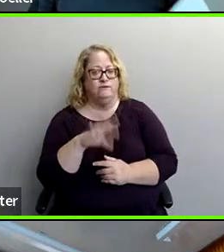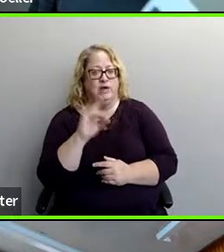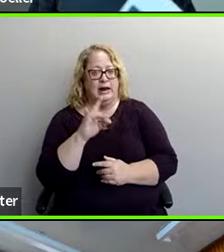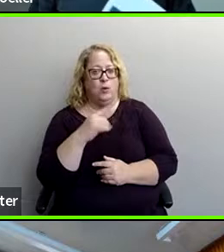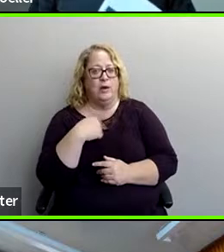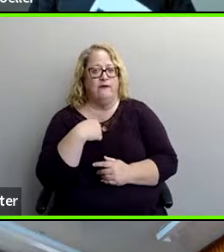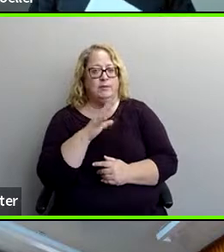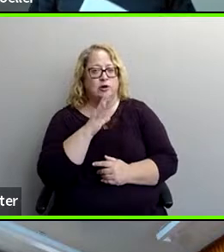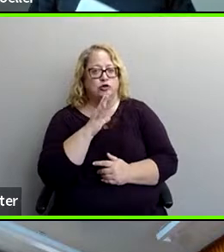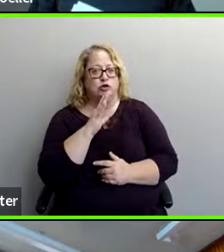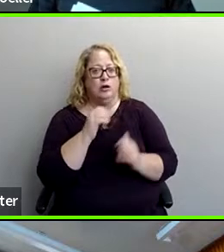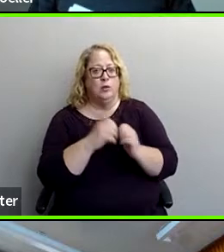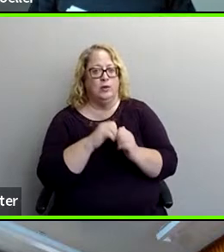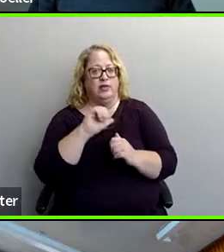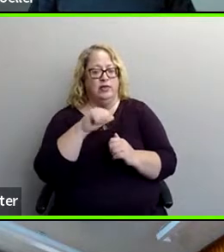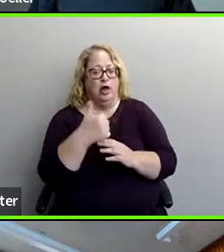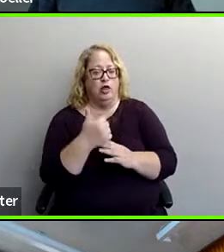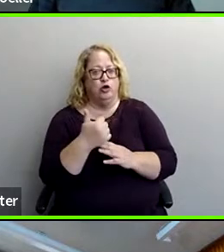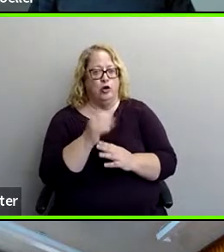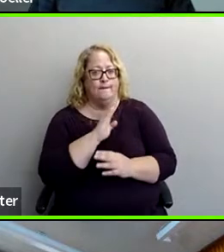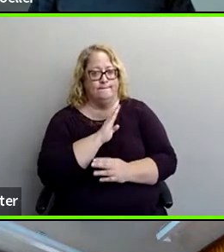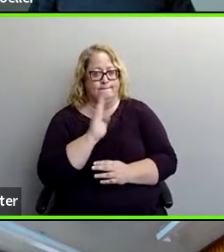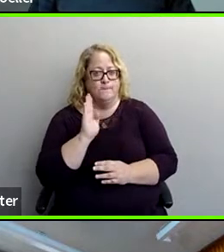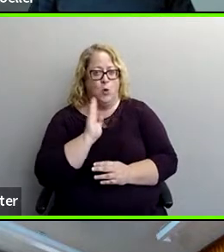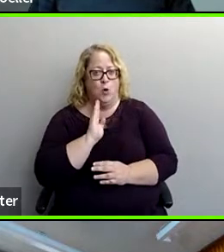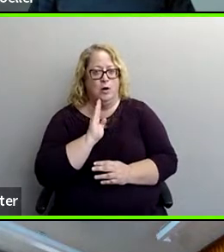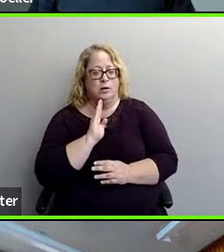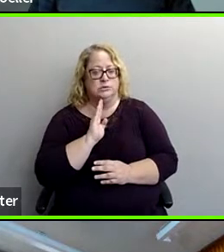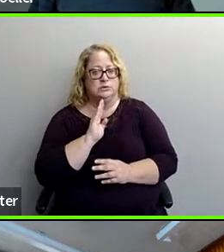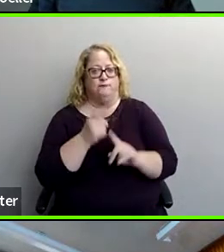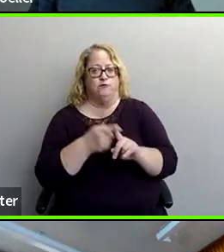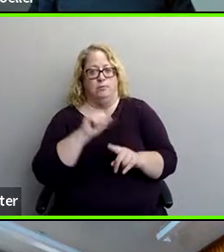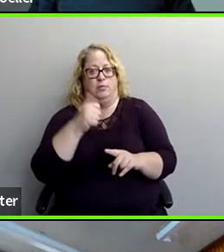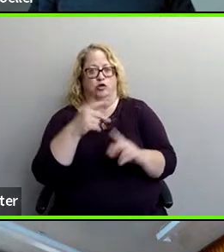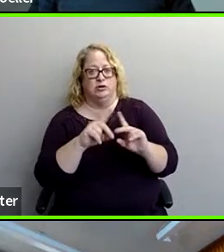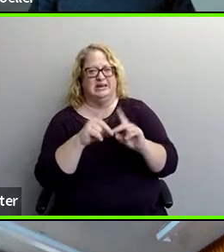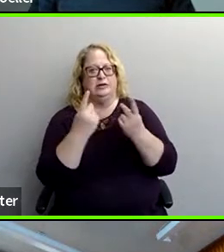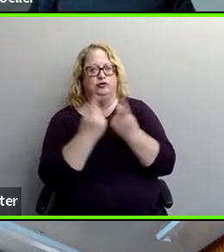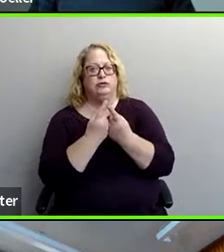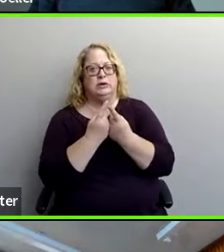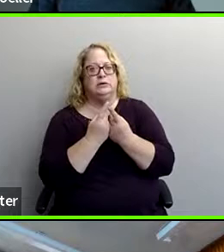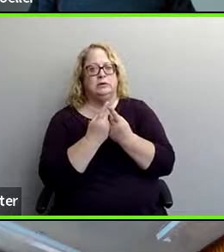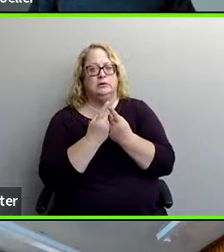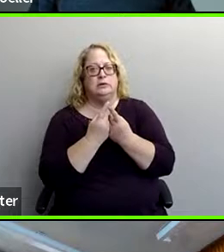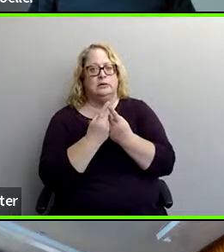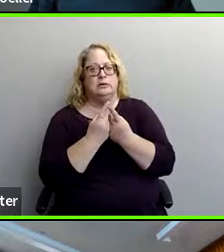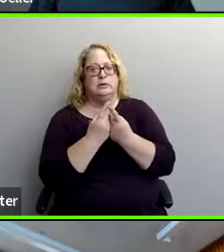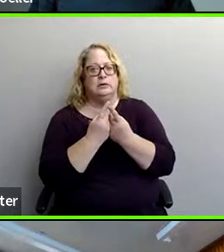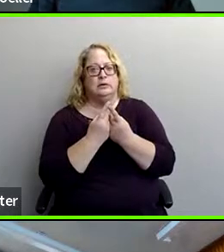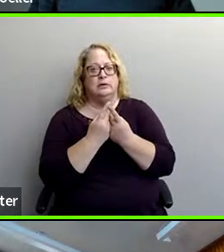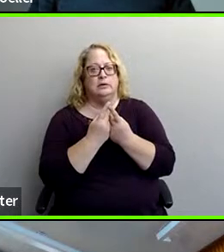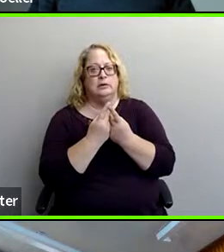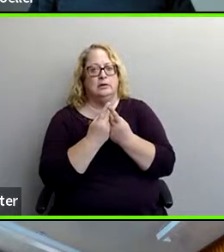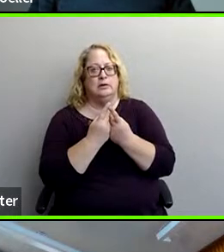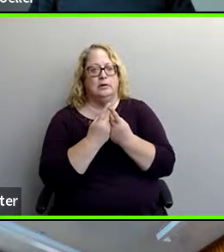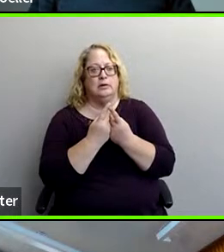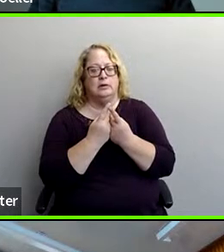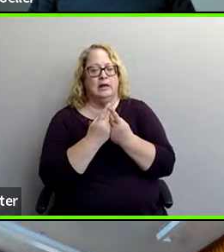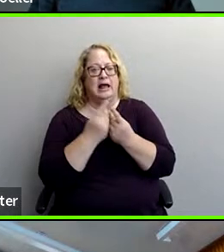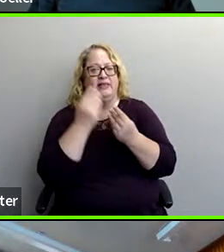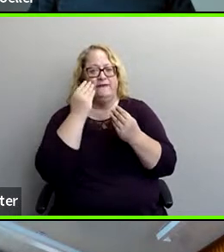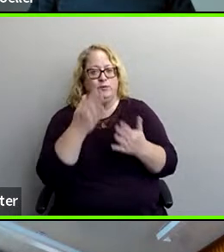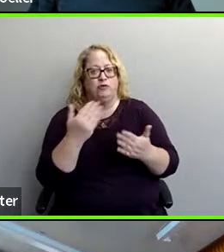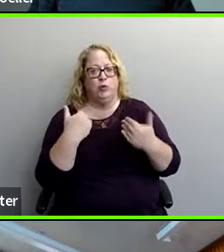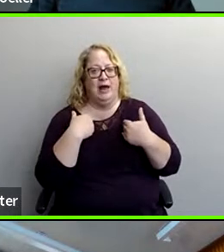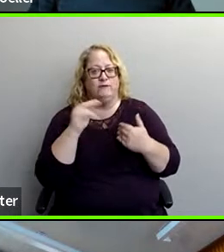have been talking to other board members from other districts, and information we have is, North